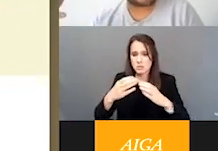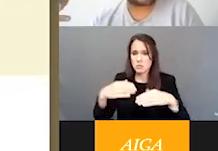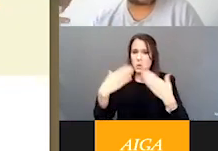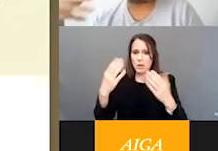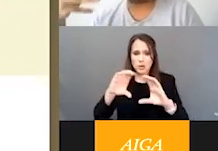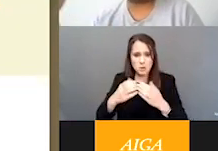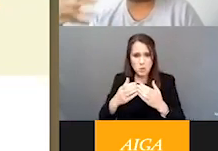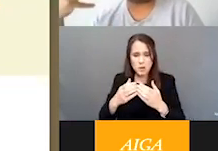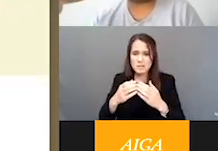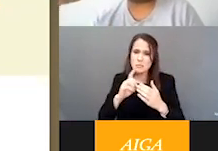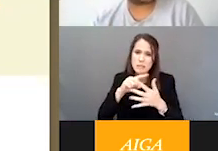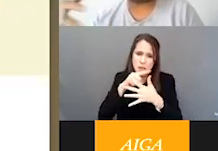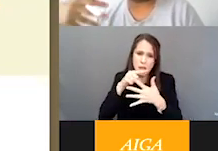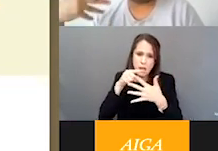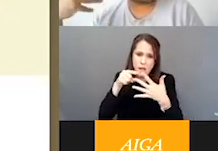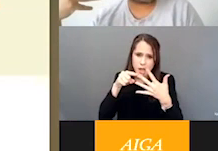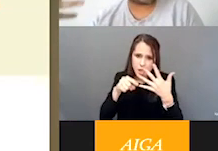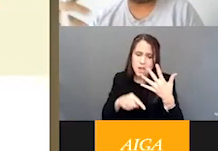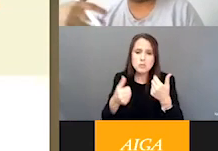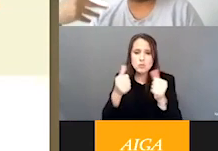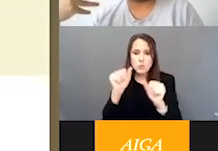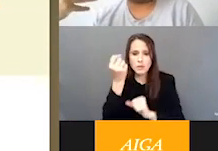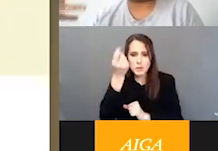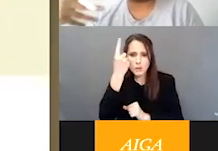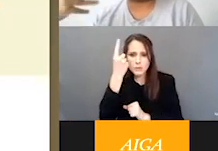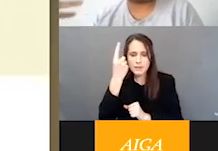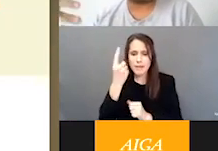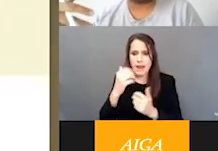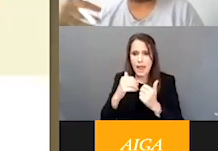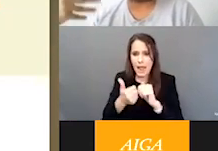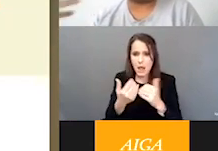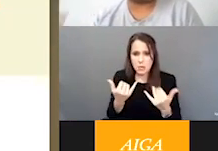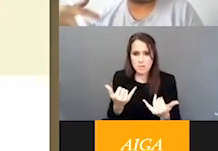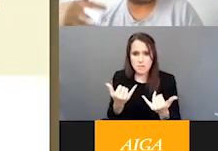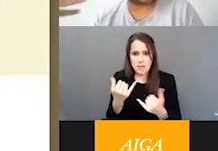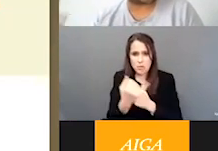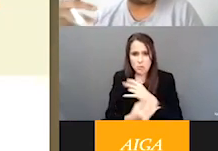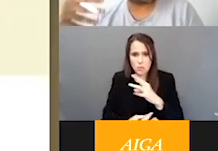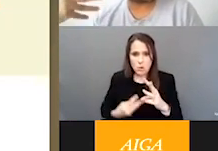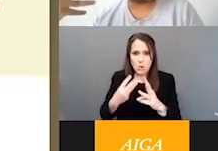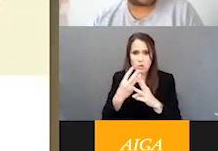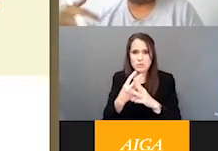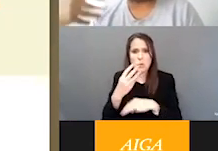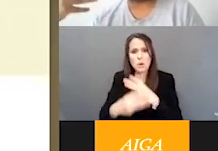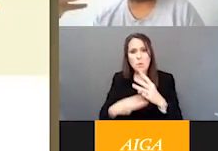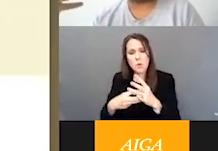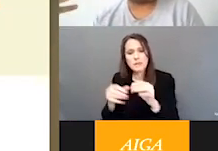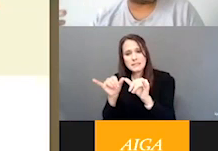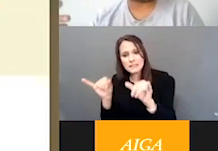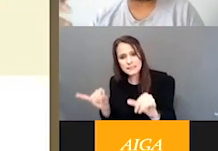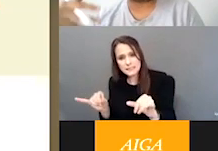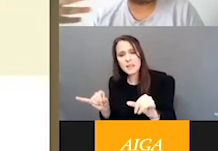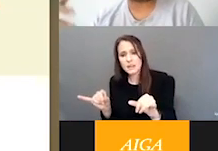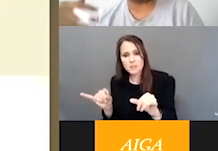things, trying to understand how the modern world or world system came to sort